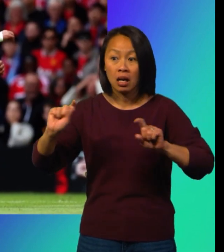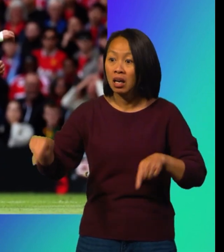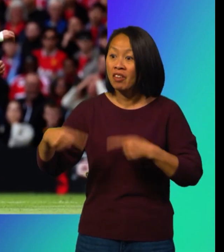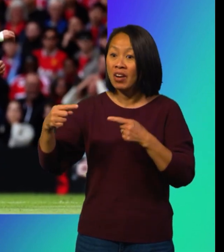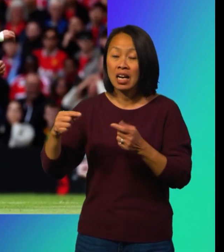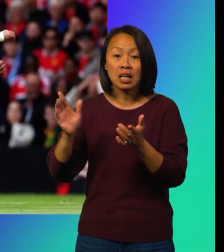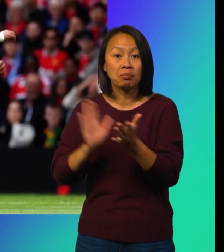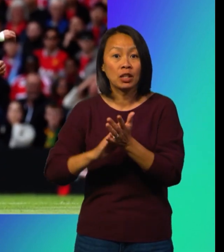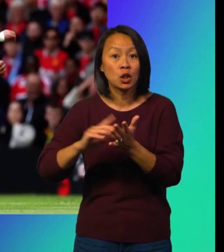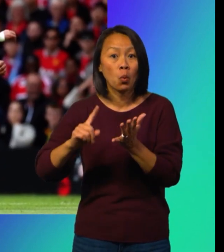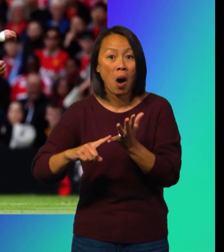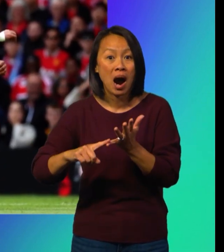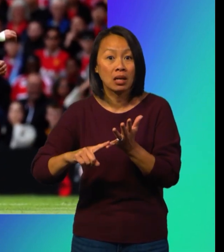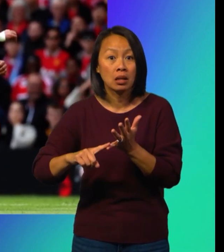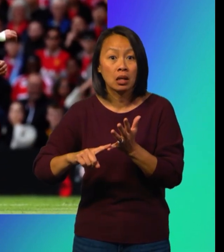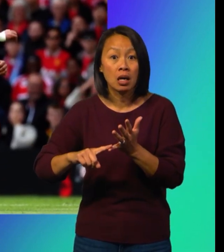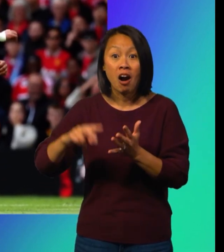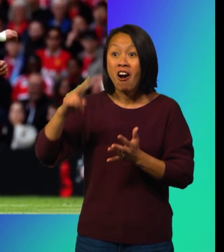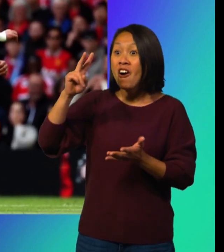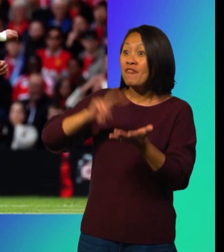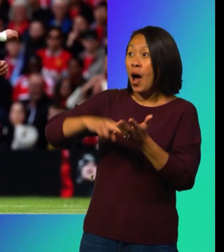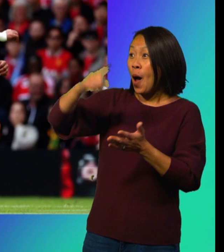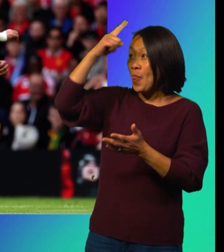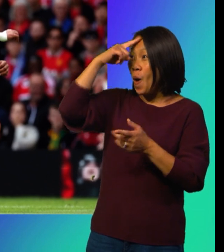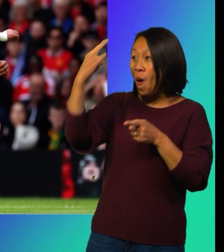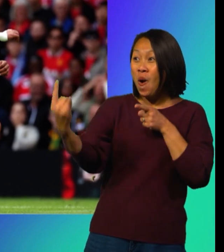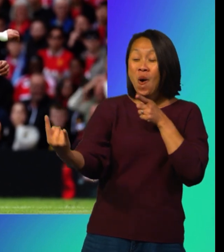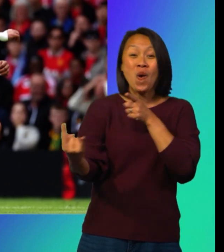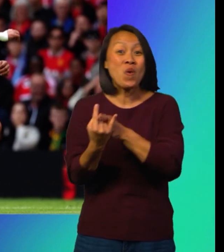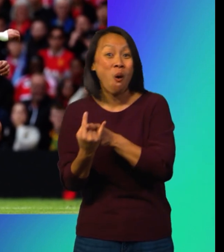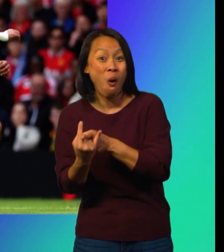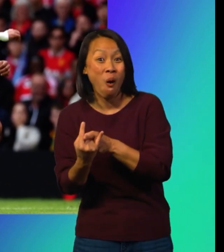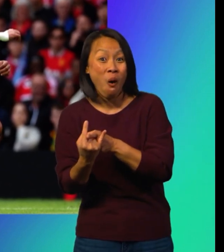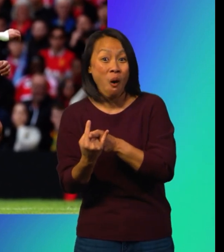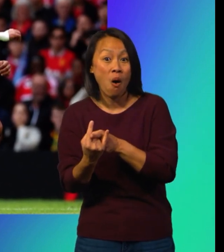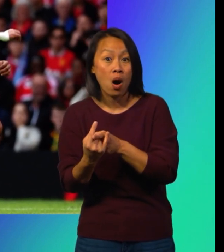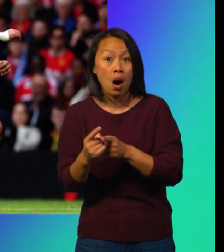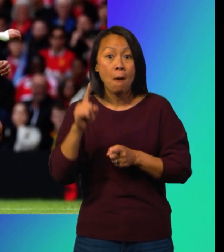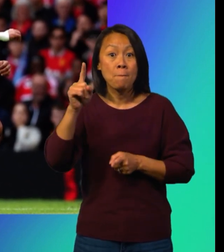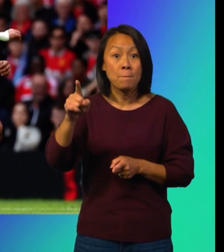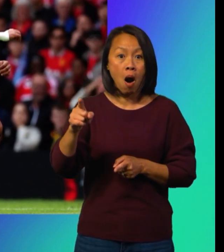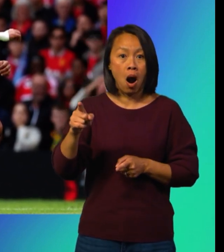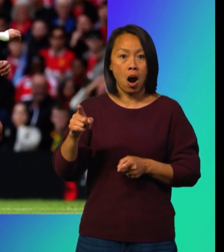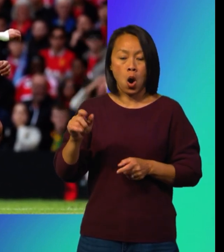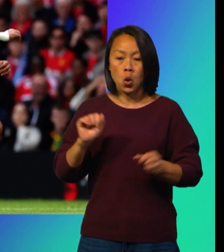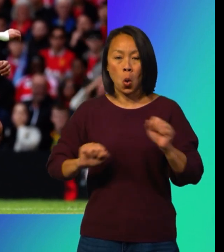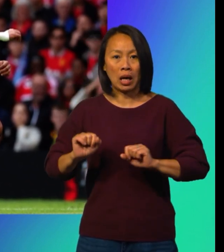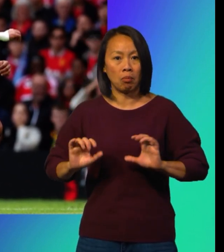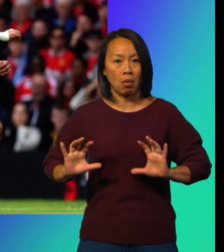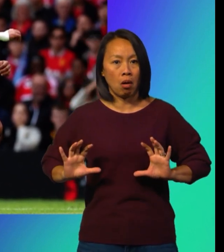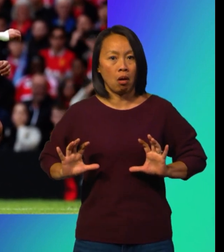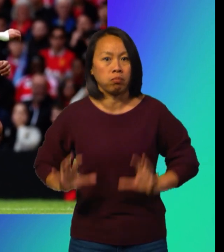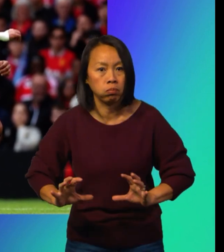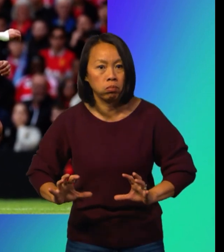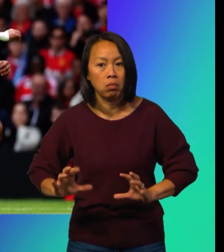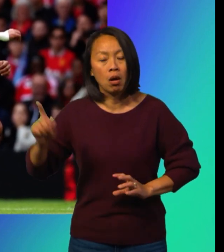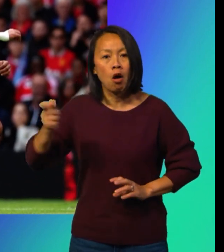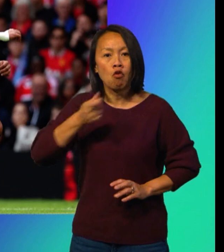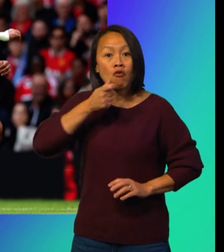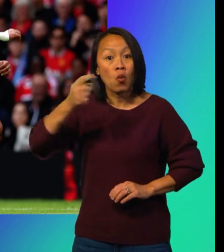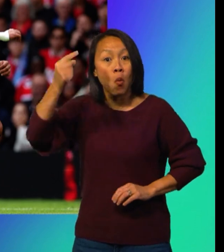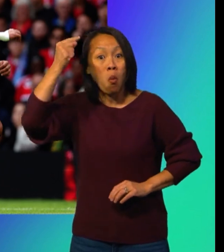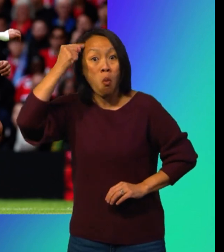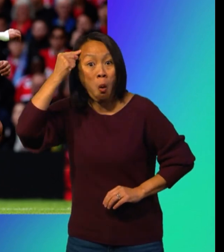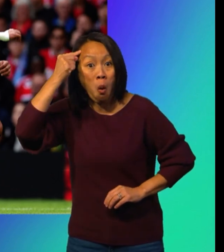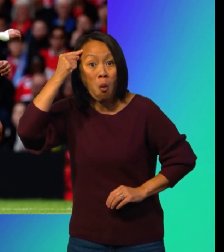Manchester United. Villa thought they had scored when Morgan Rogers nudged the ball away from the United goalkeeper and slotted home. However,